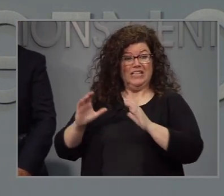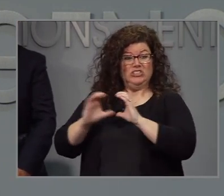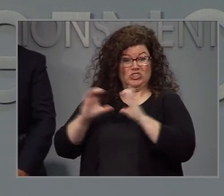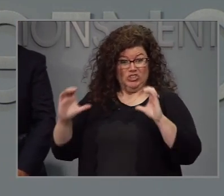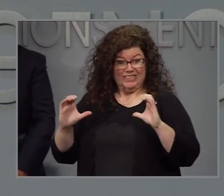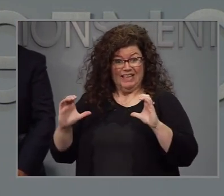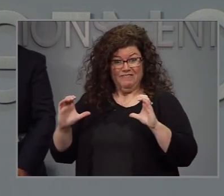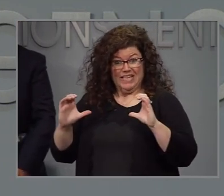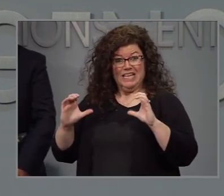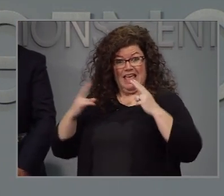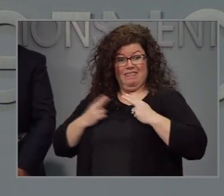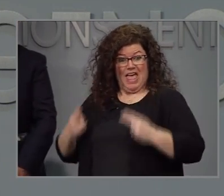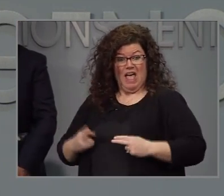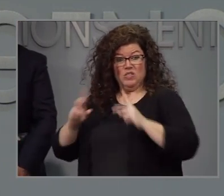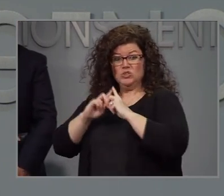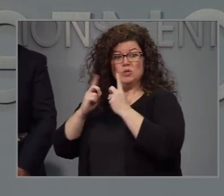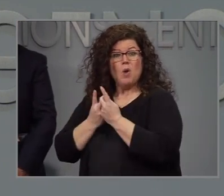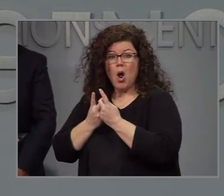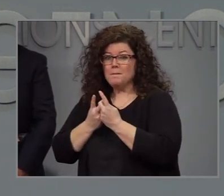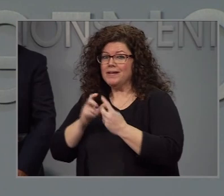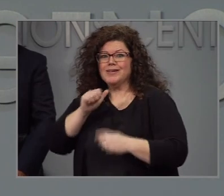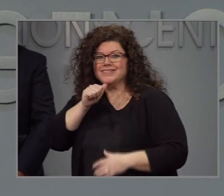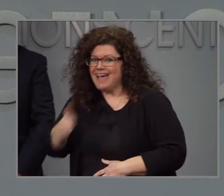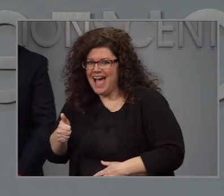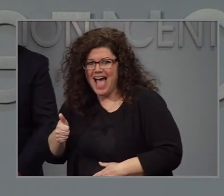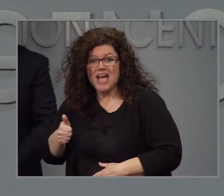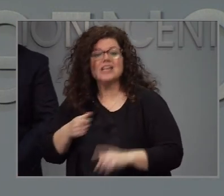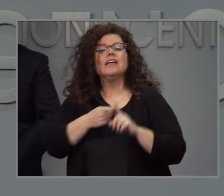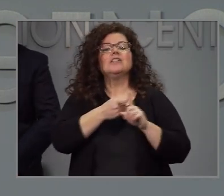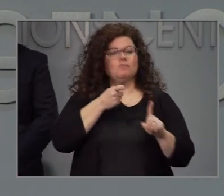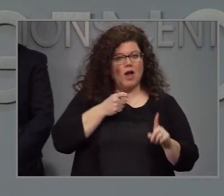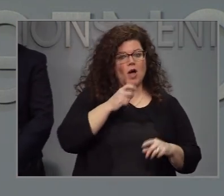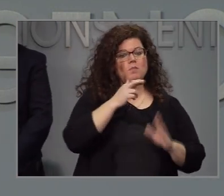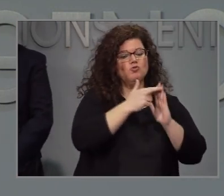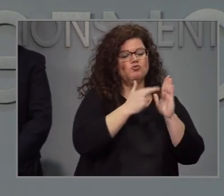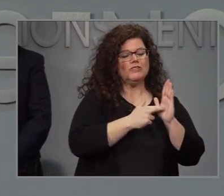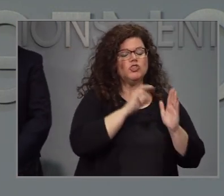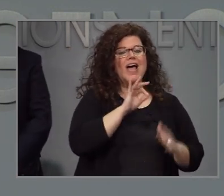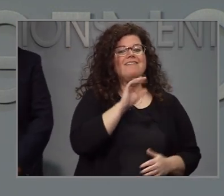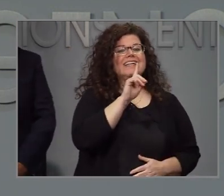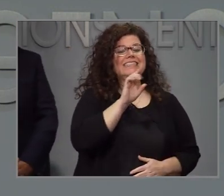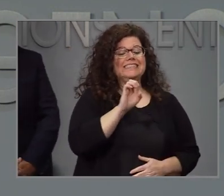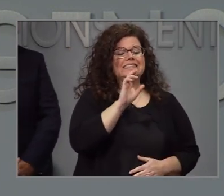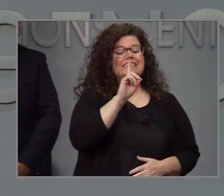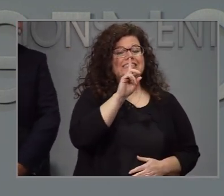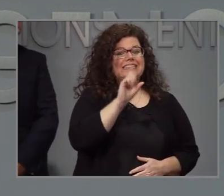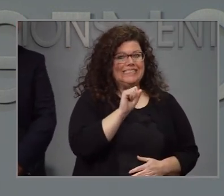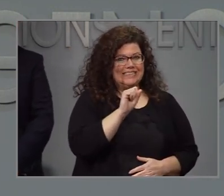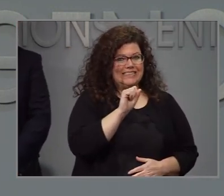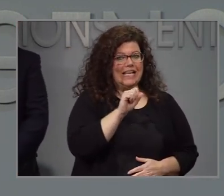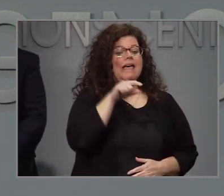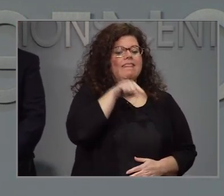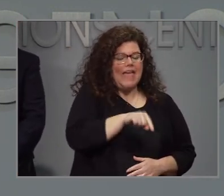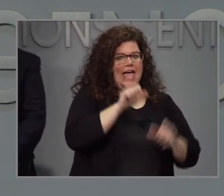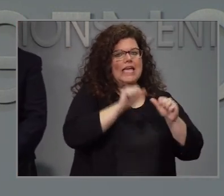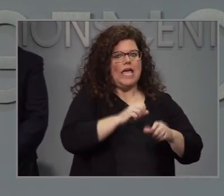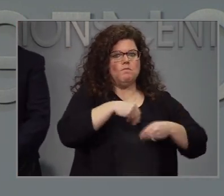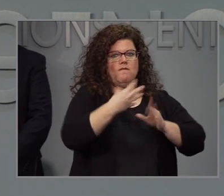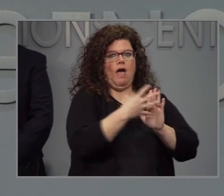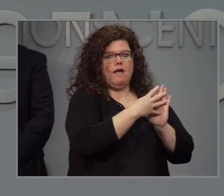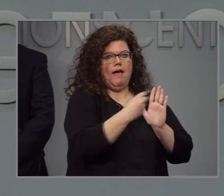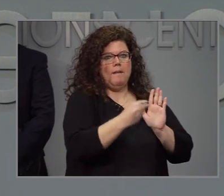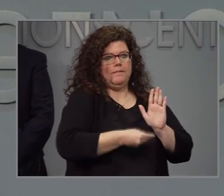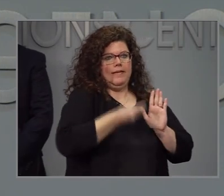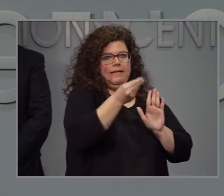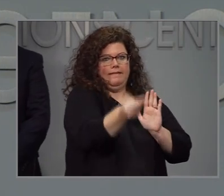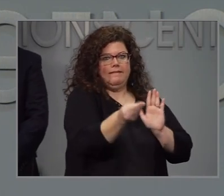at the local level from the County Register of Deeds. The other entity that can provide copies of death certificates in North